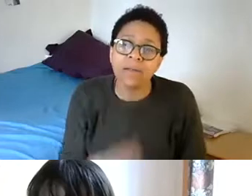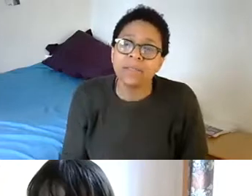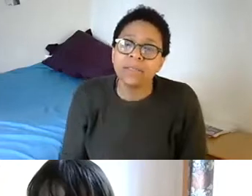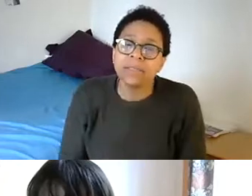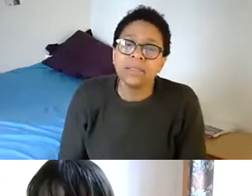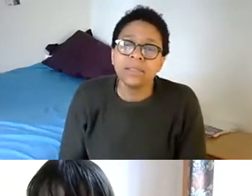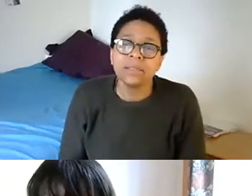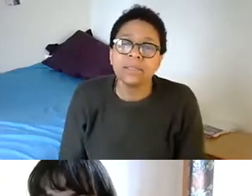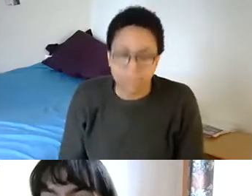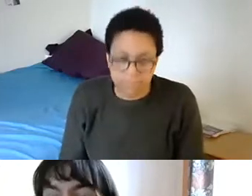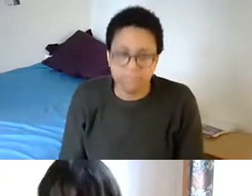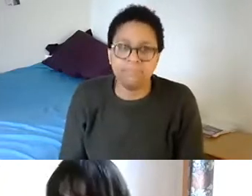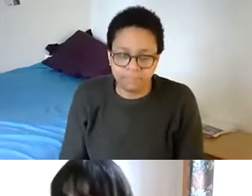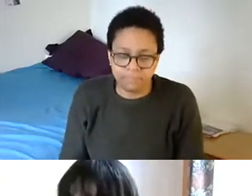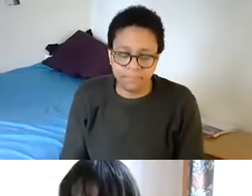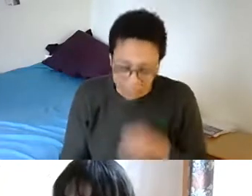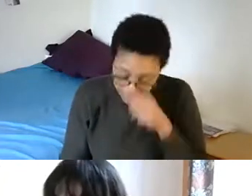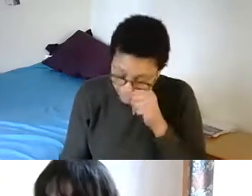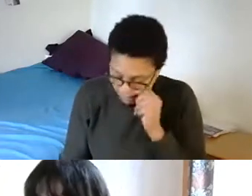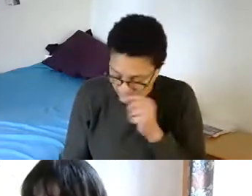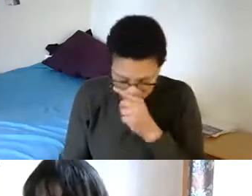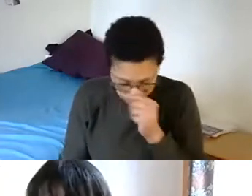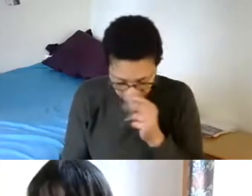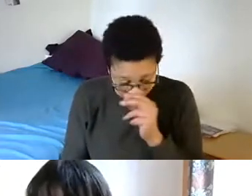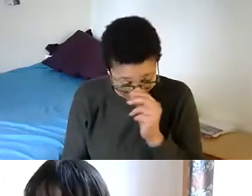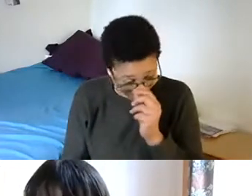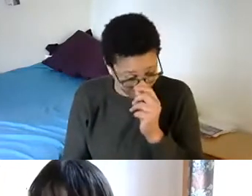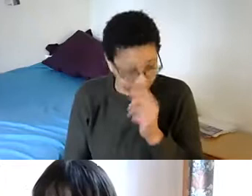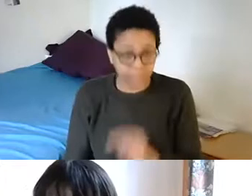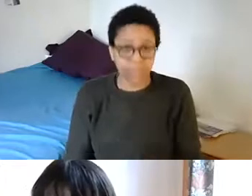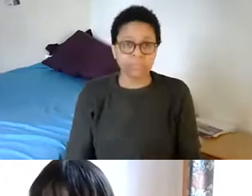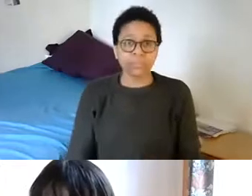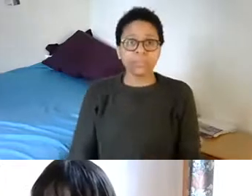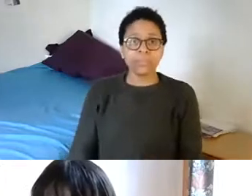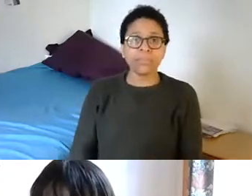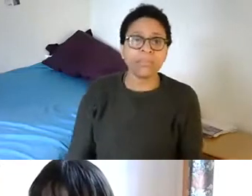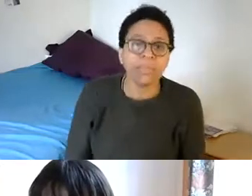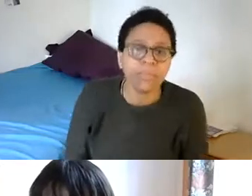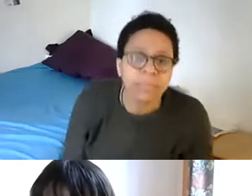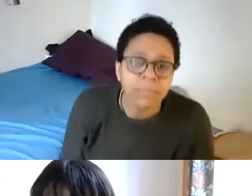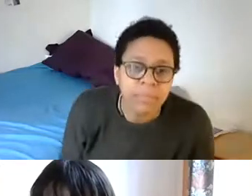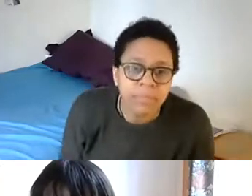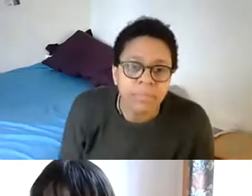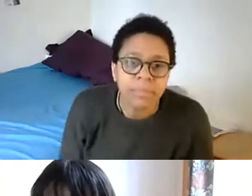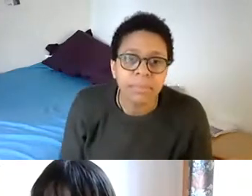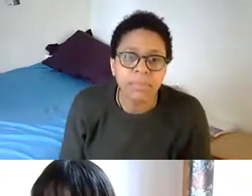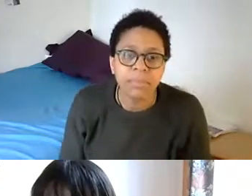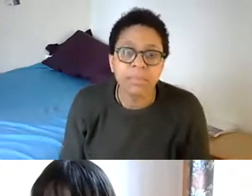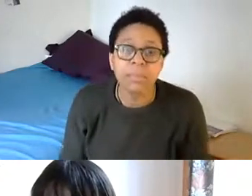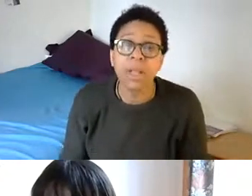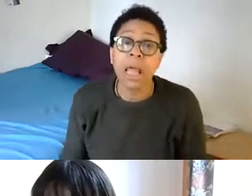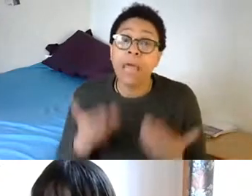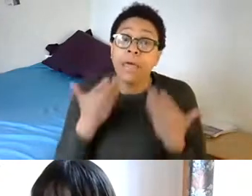Hear me? Can you hear me? Yeah, we can now. Yep. We can now. Yeah. But this is hold on. This is a